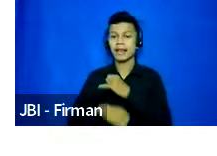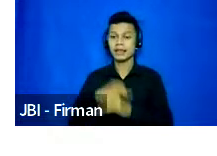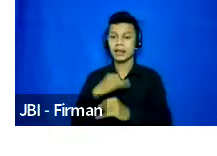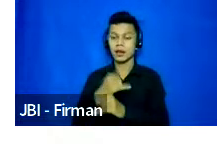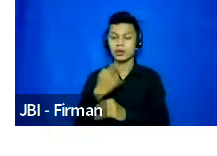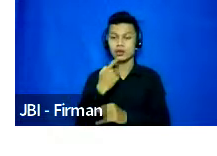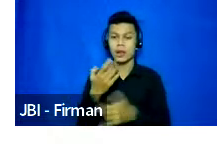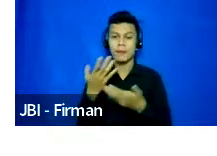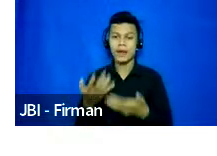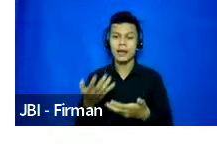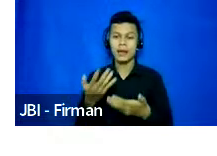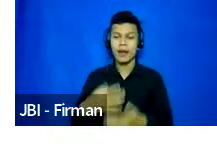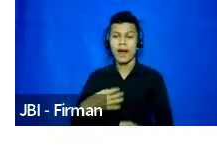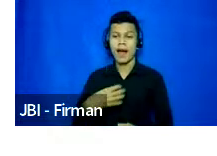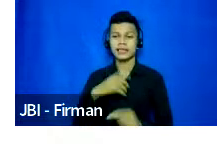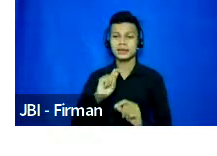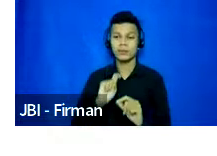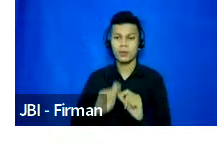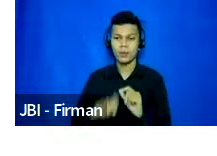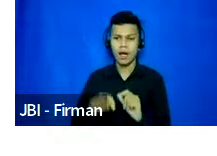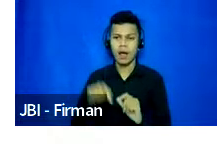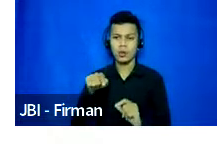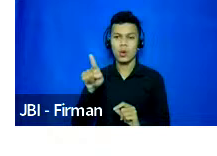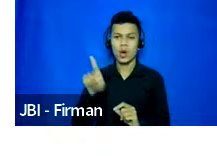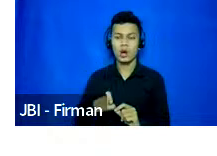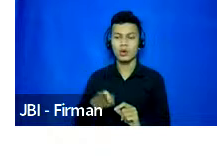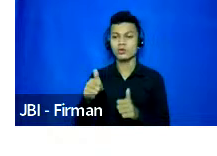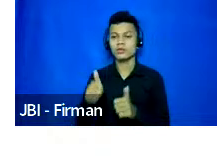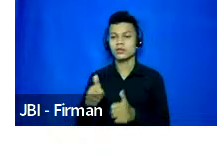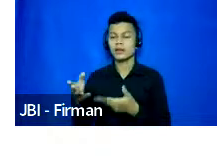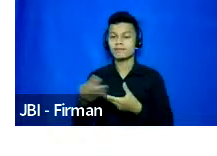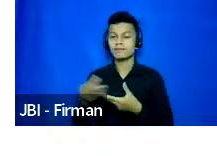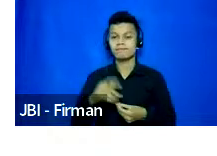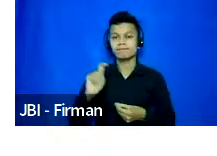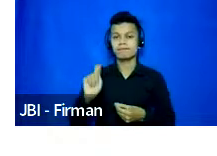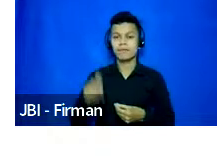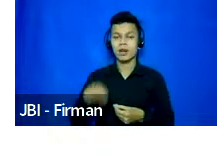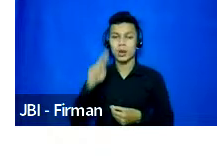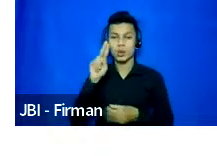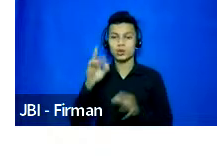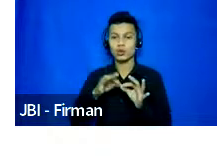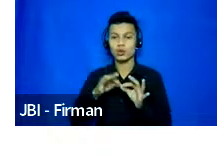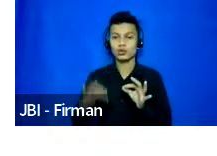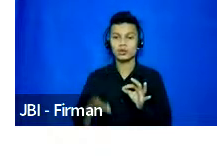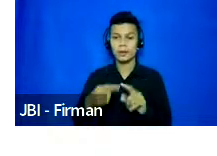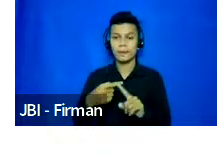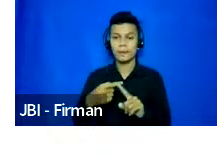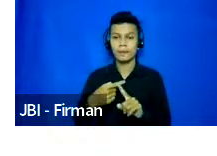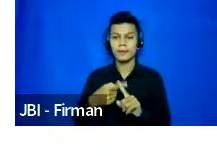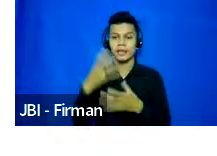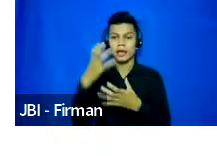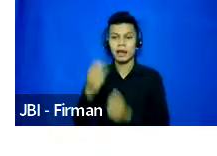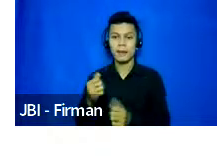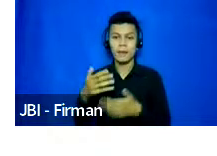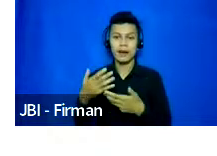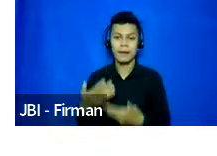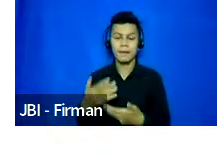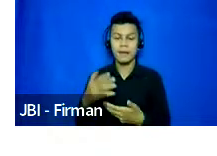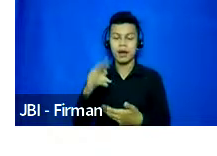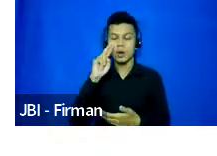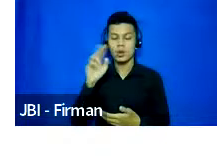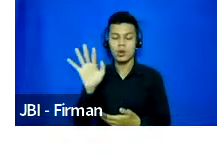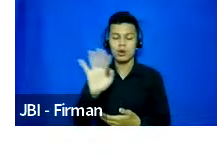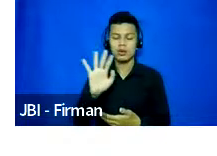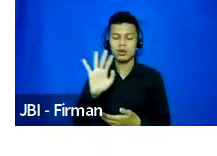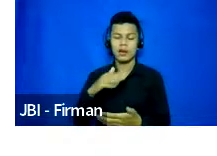be used as a solutions, but and should not encourage restriction of online freedom of